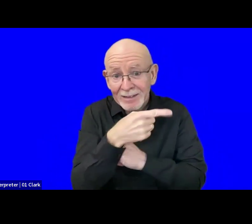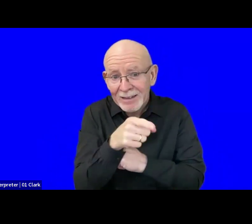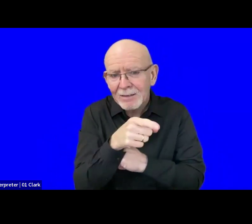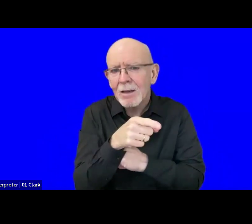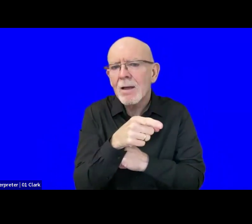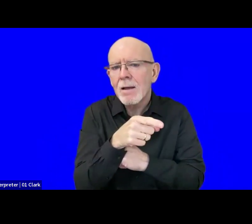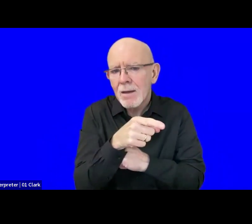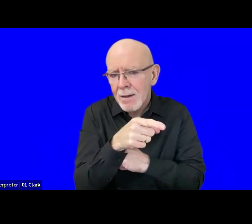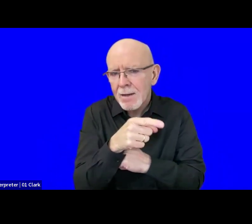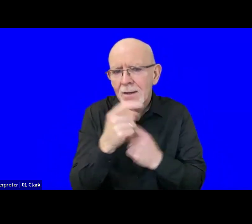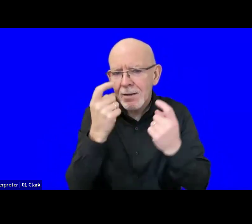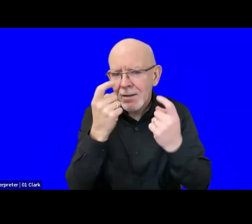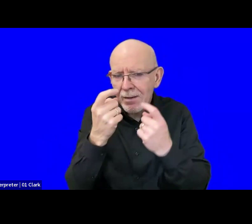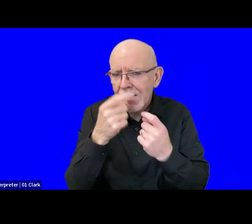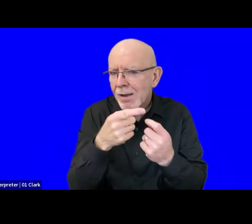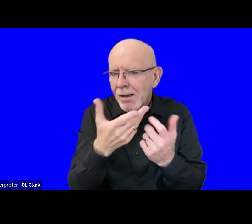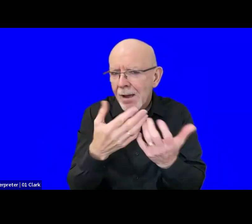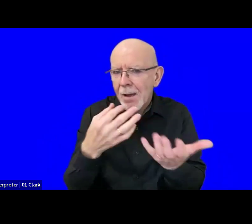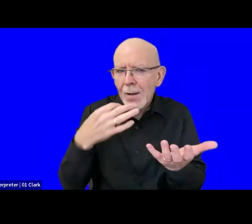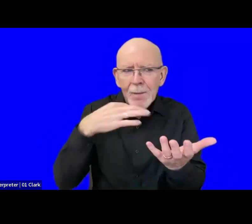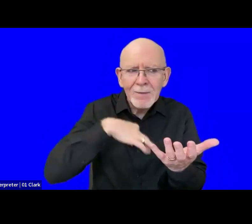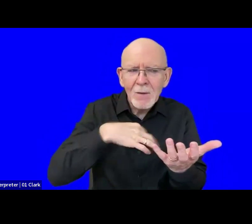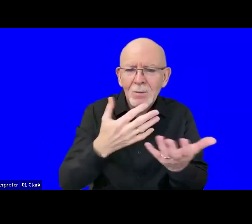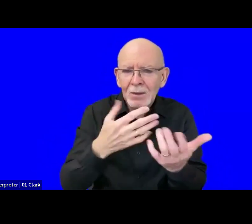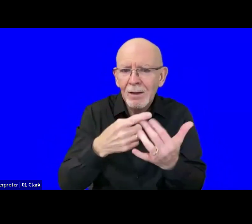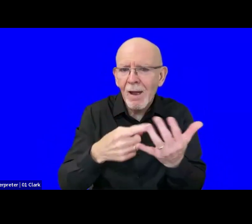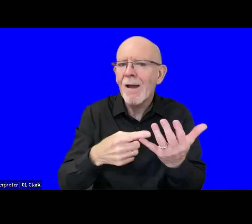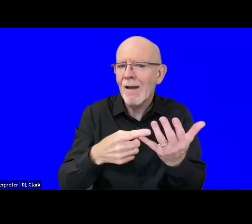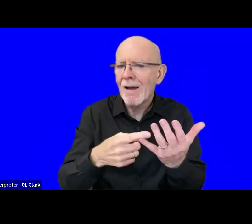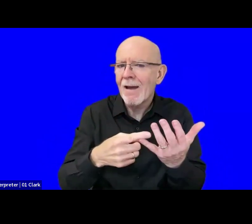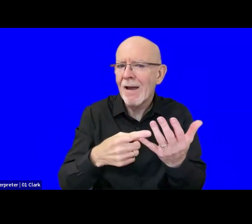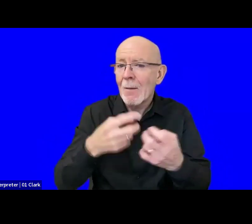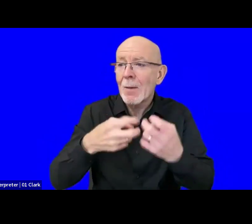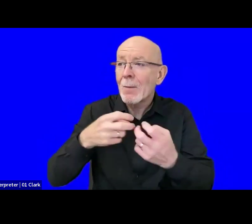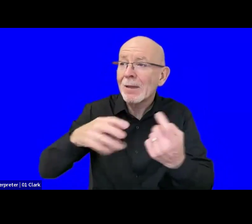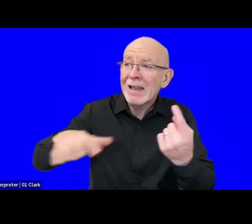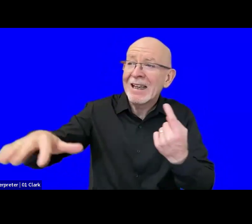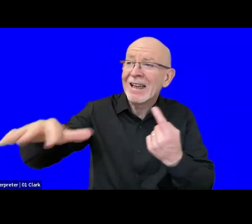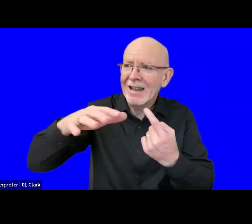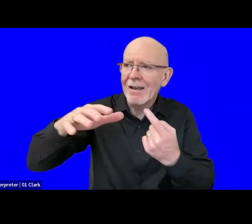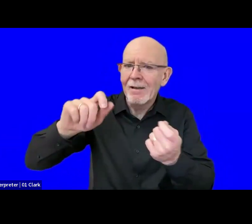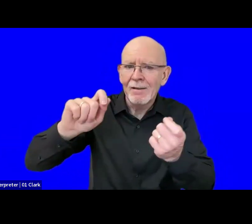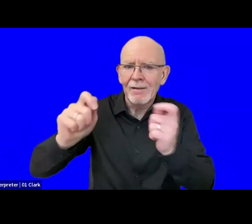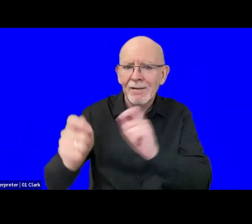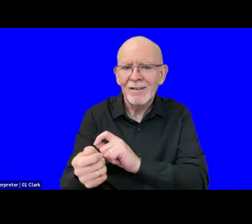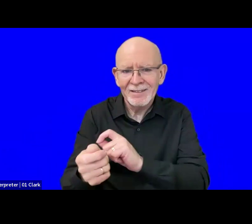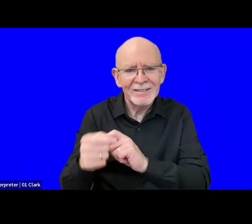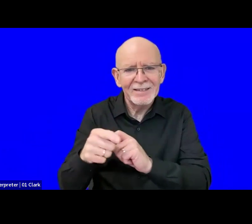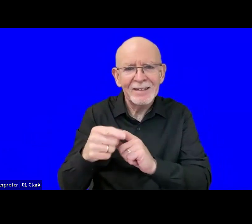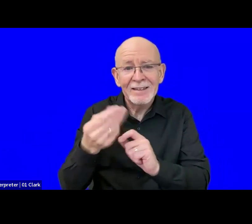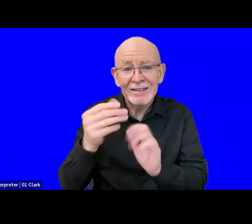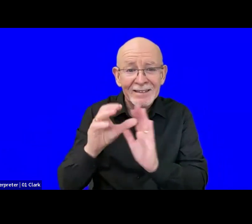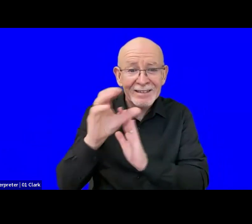the costs related to disability, and the disability package is very important. Second message I would like to pass is